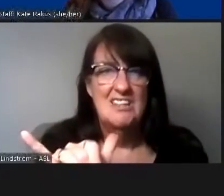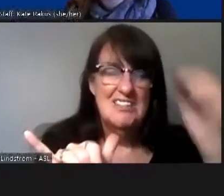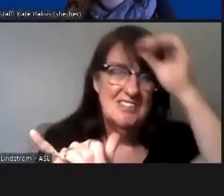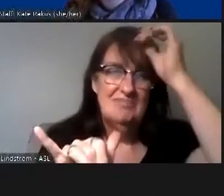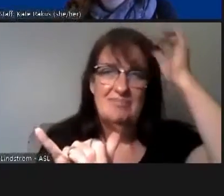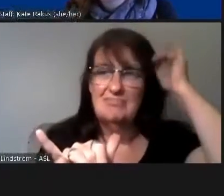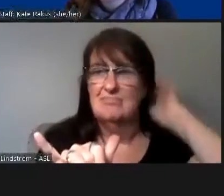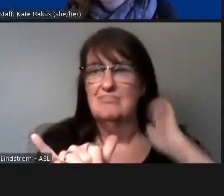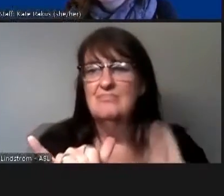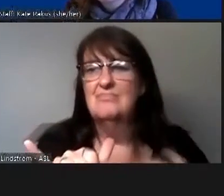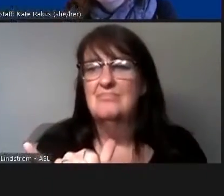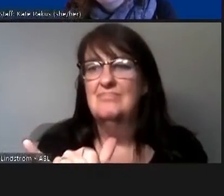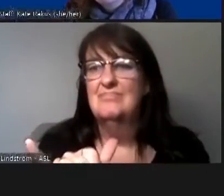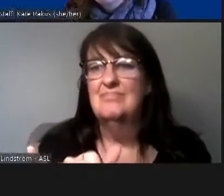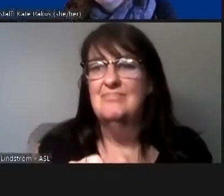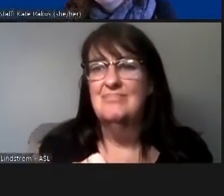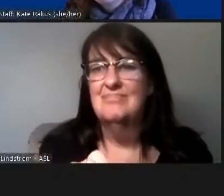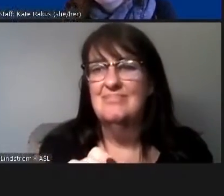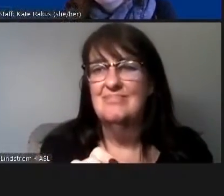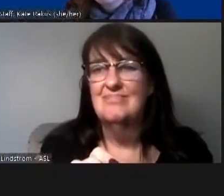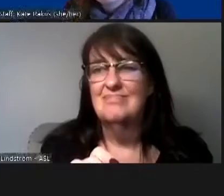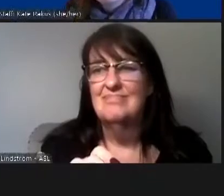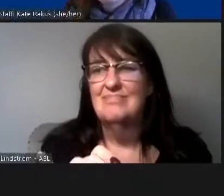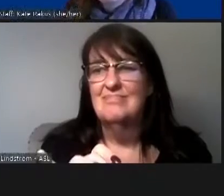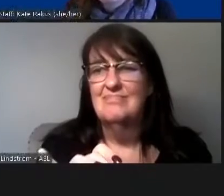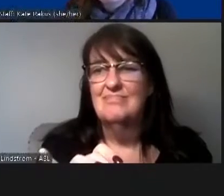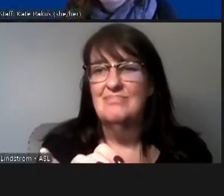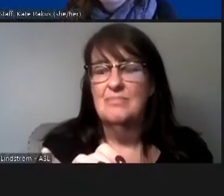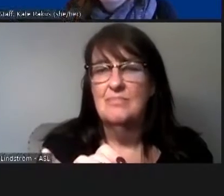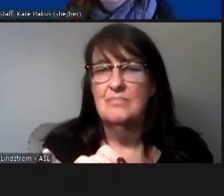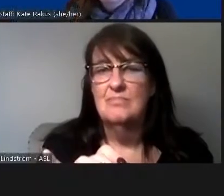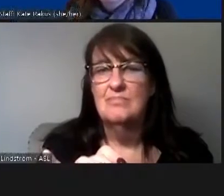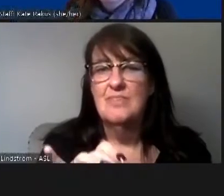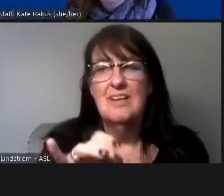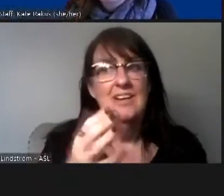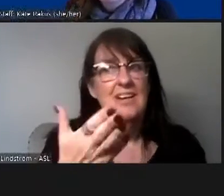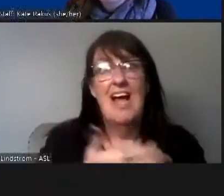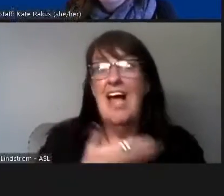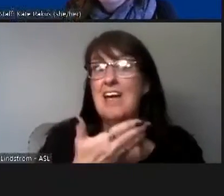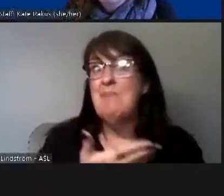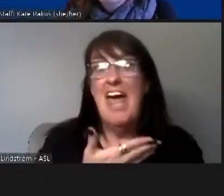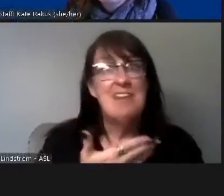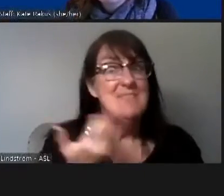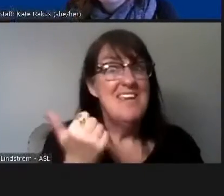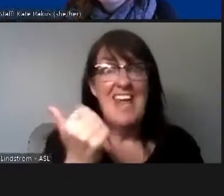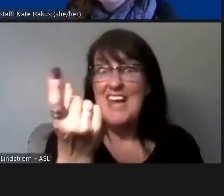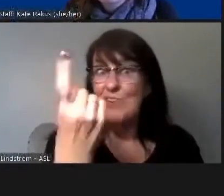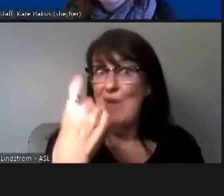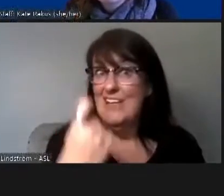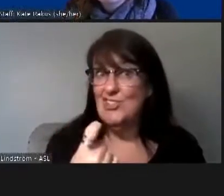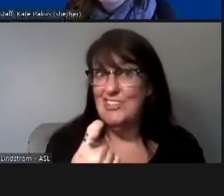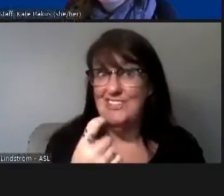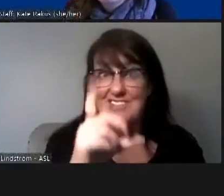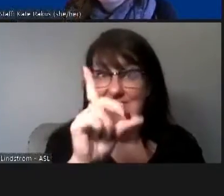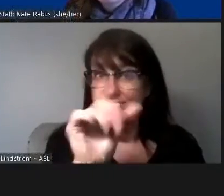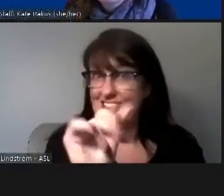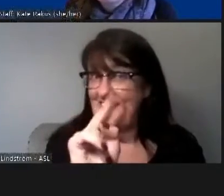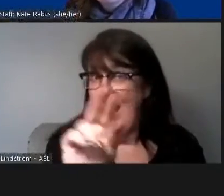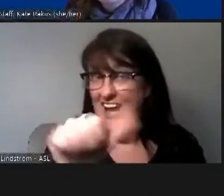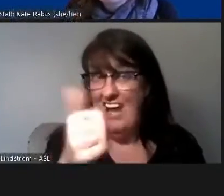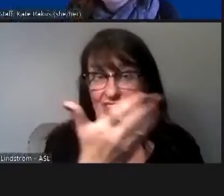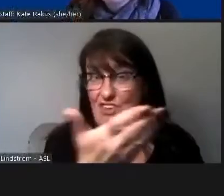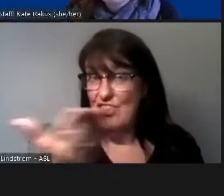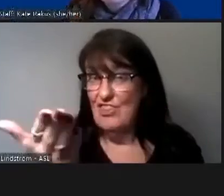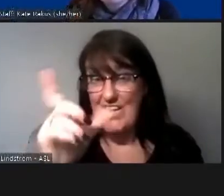But you know, happy to take any questions or anything. And Dan, if there's other things that you need to